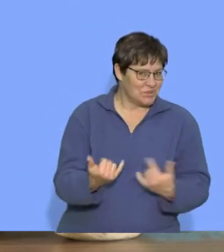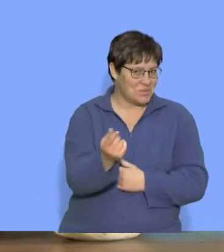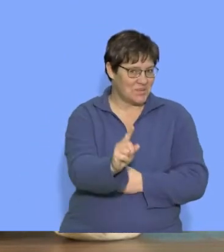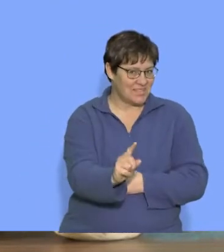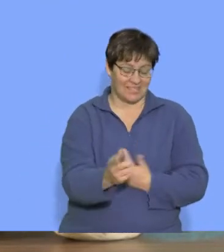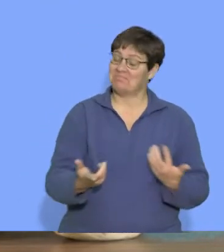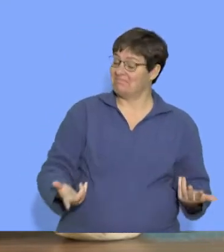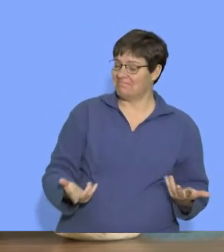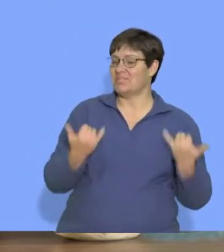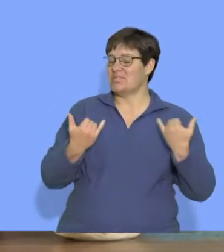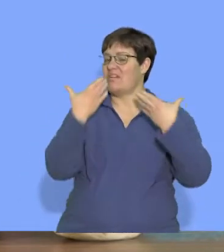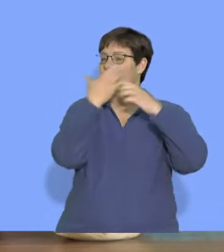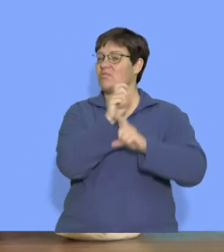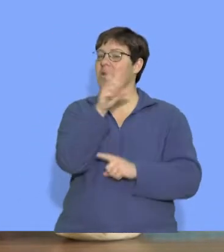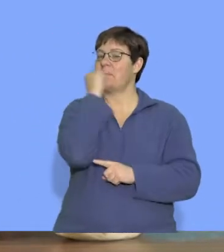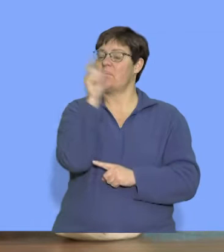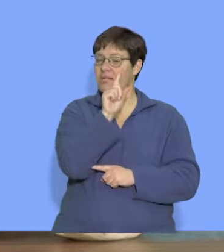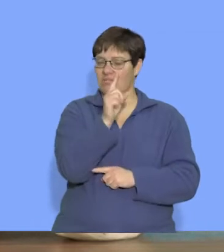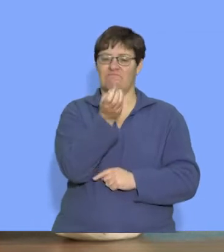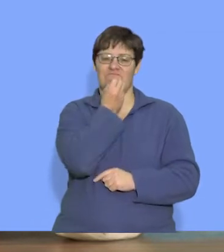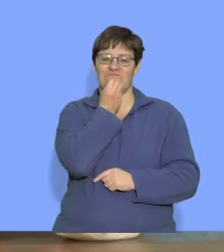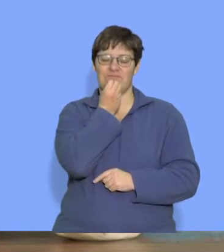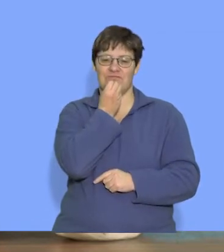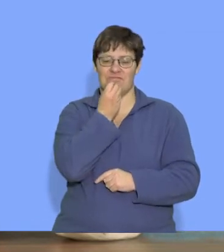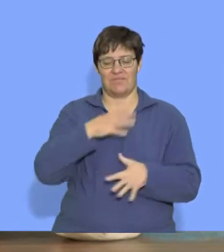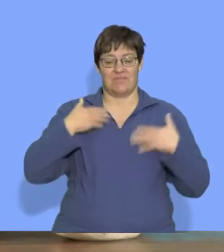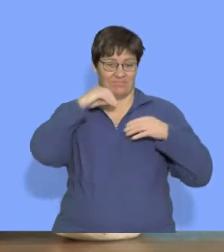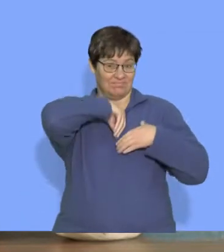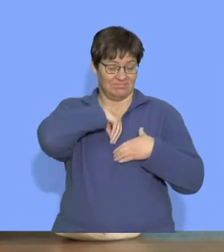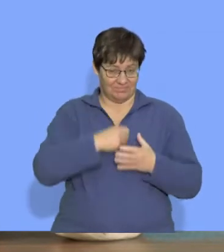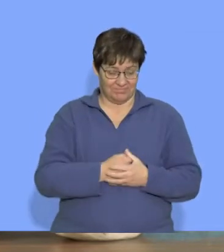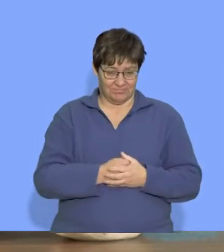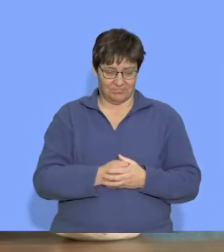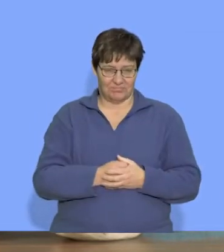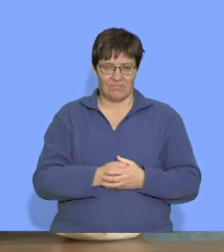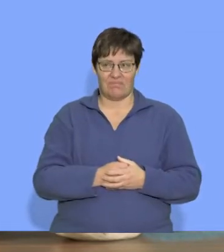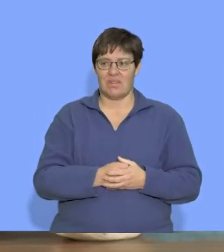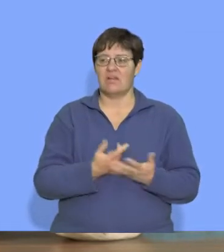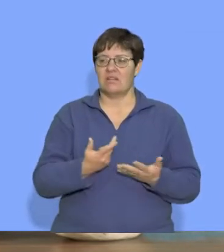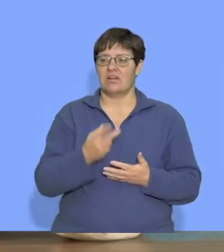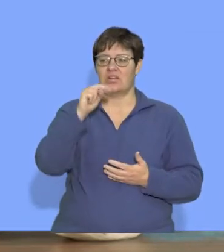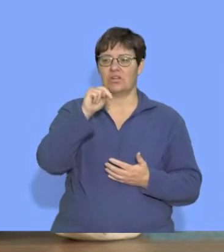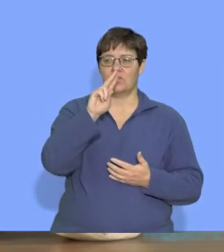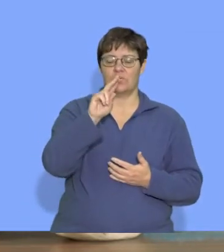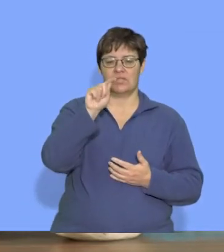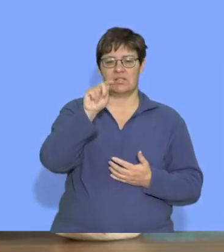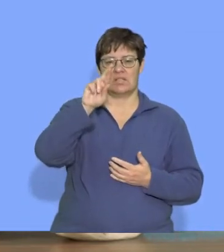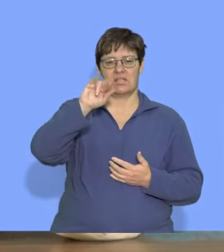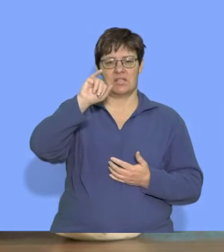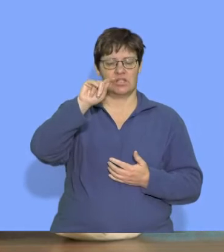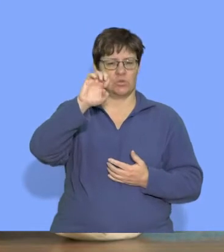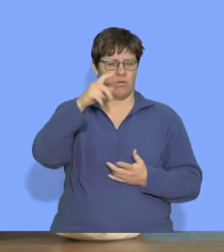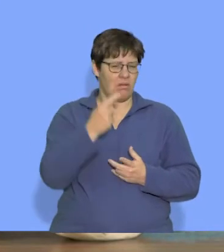guys, we're focusing on a section called nutrition. And in our first segment, we're going to be focusing on dentition. And what does that